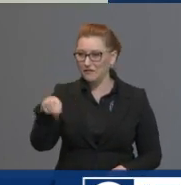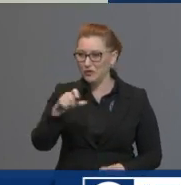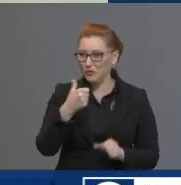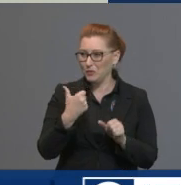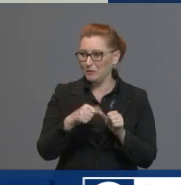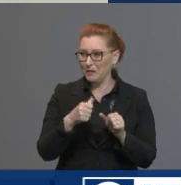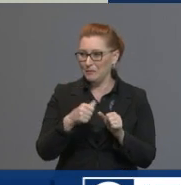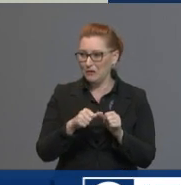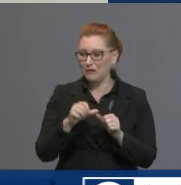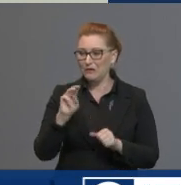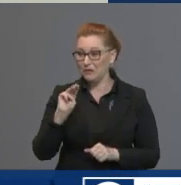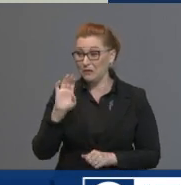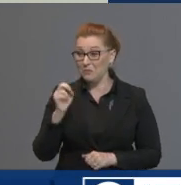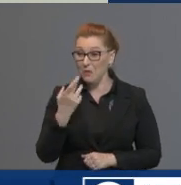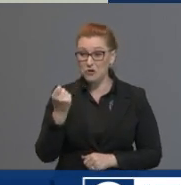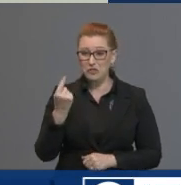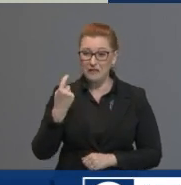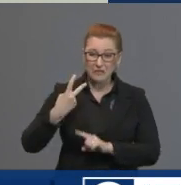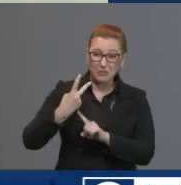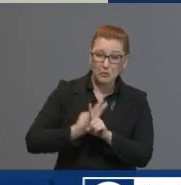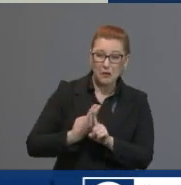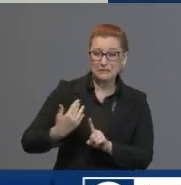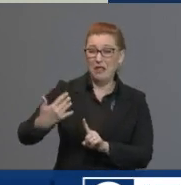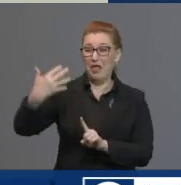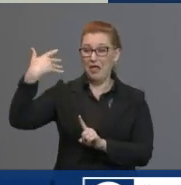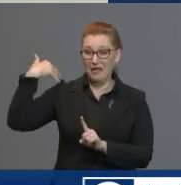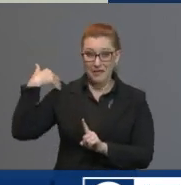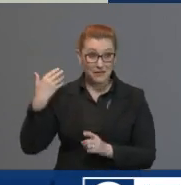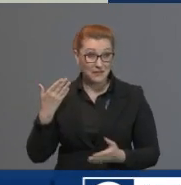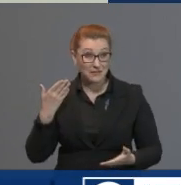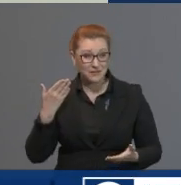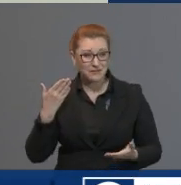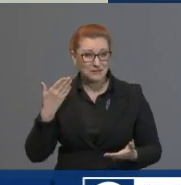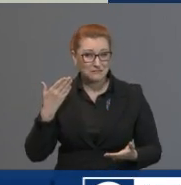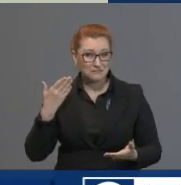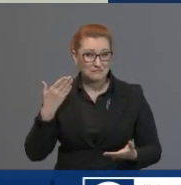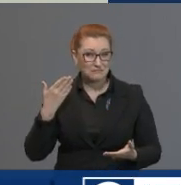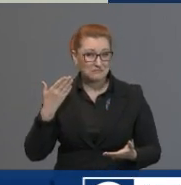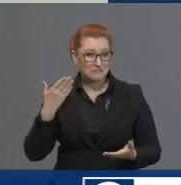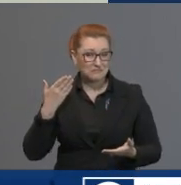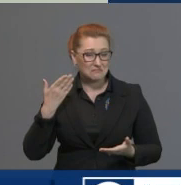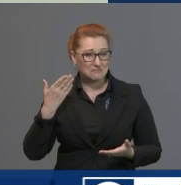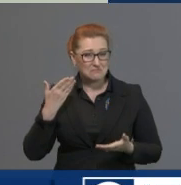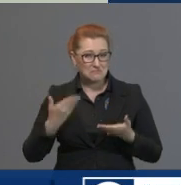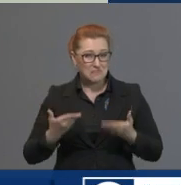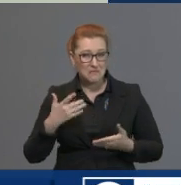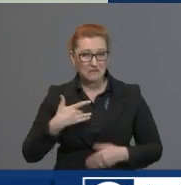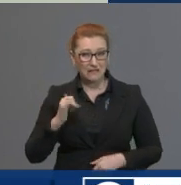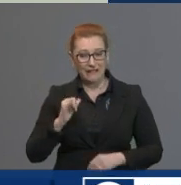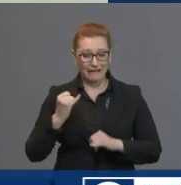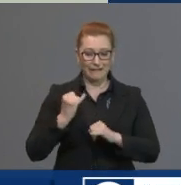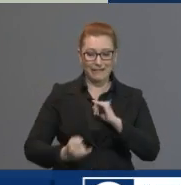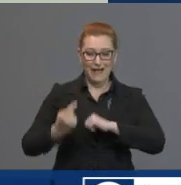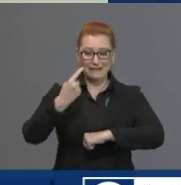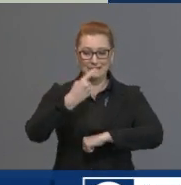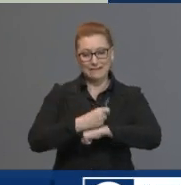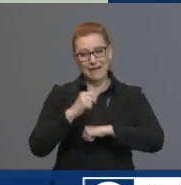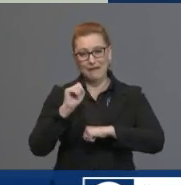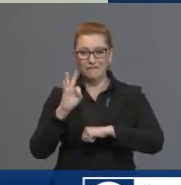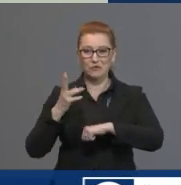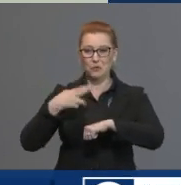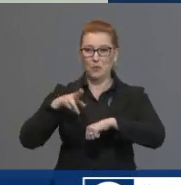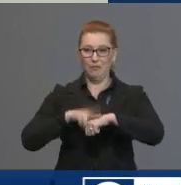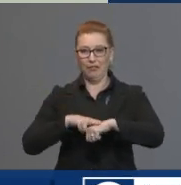remember where they were on March 11th. It might have been the last day of some normality that we had in the state